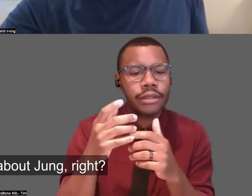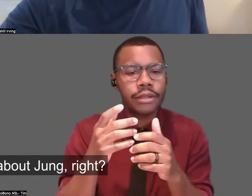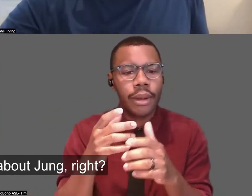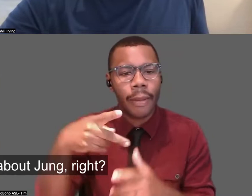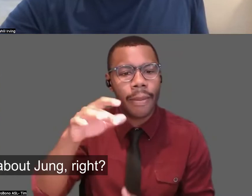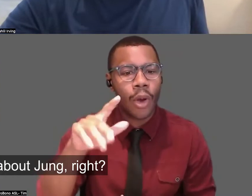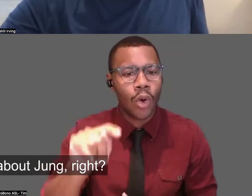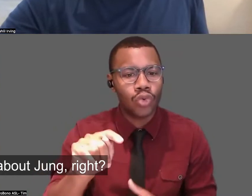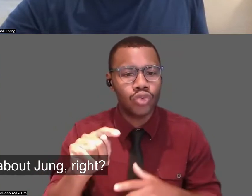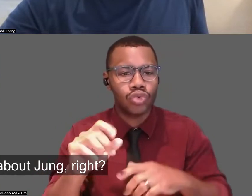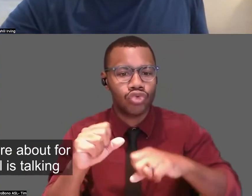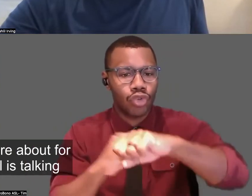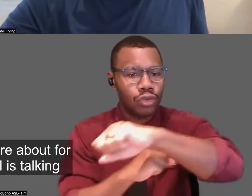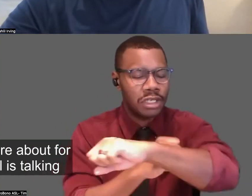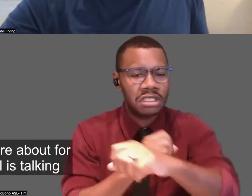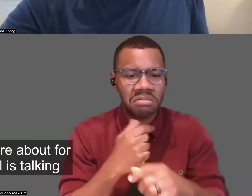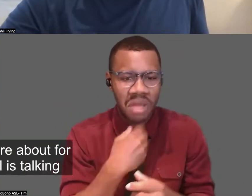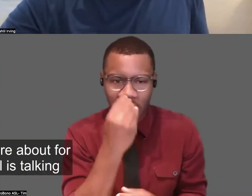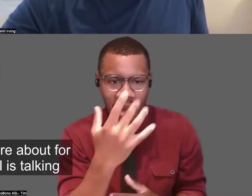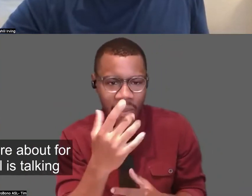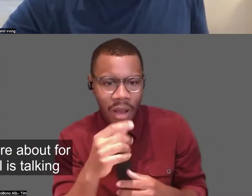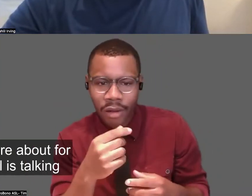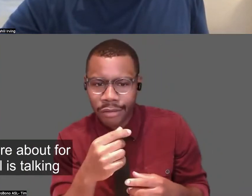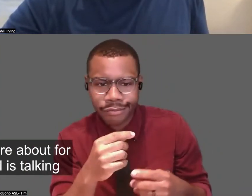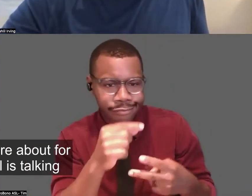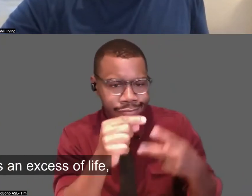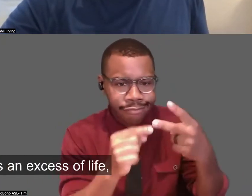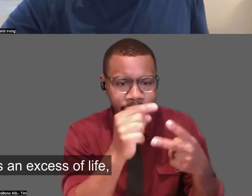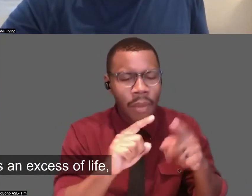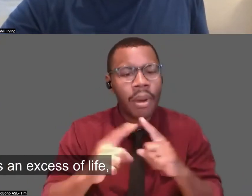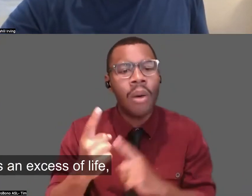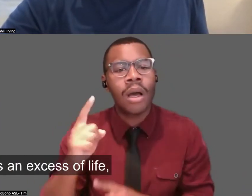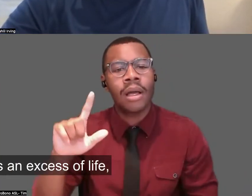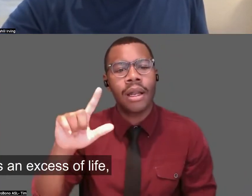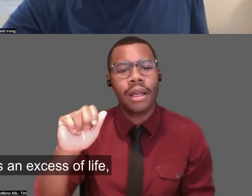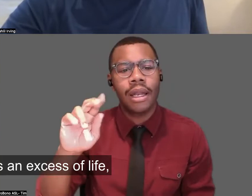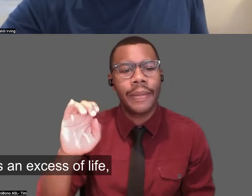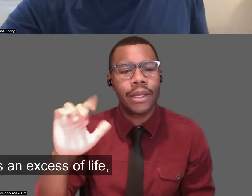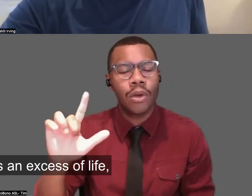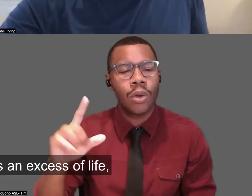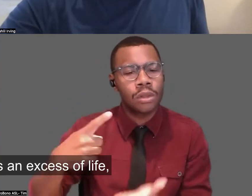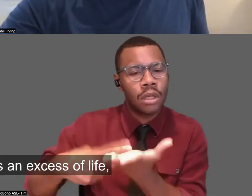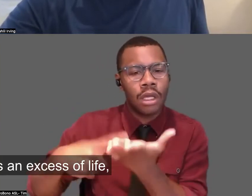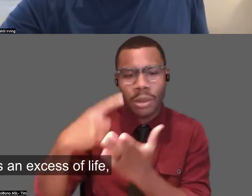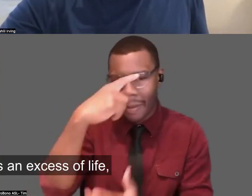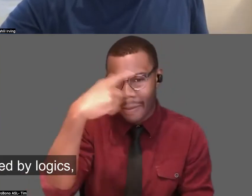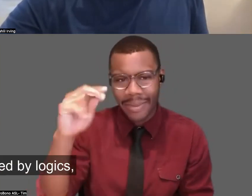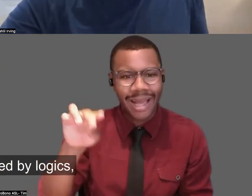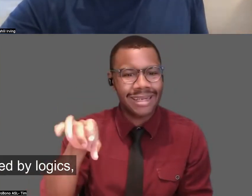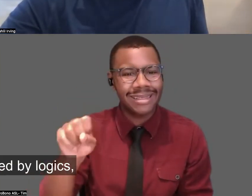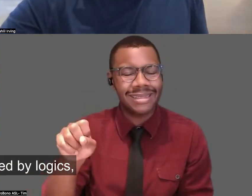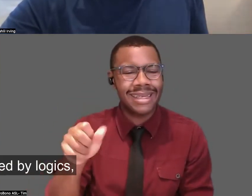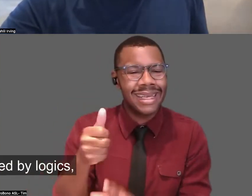Guattari. I don't really care about Jung, right? What I do care about for the libidinal is talking about blackness as an excess of life,